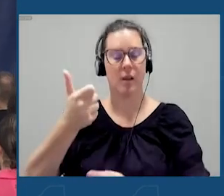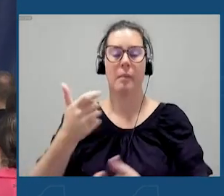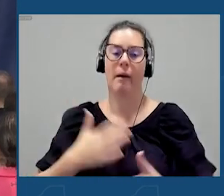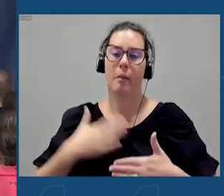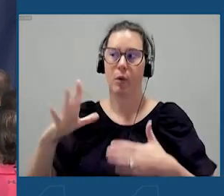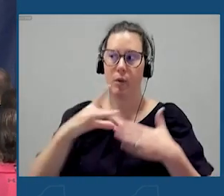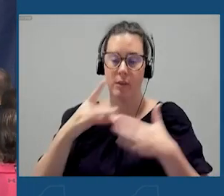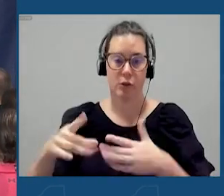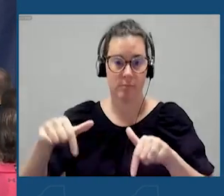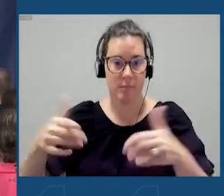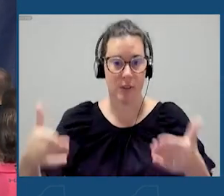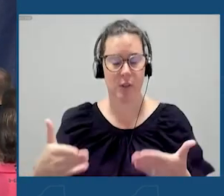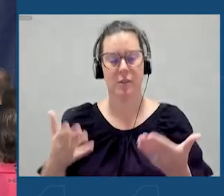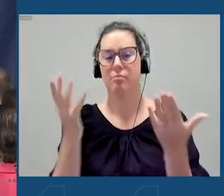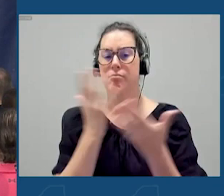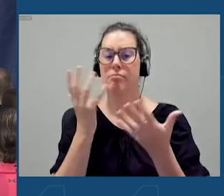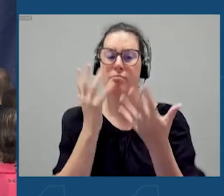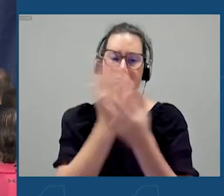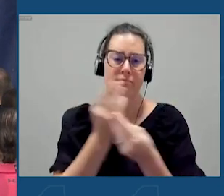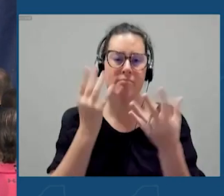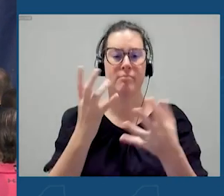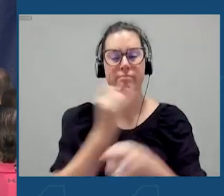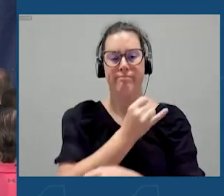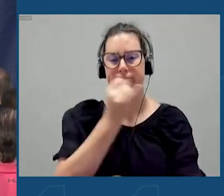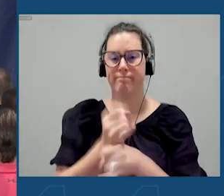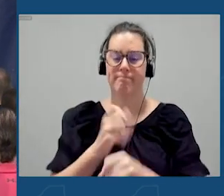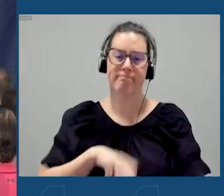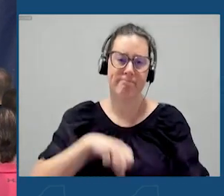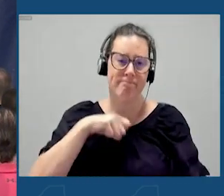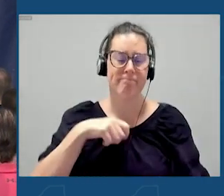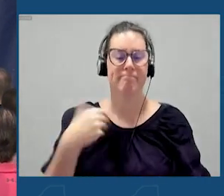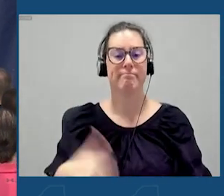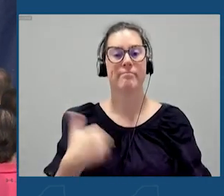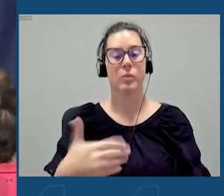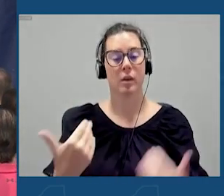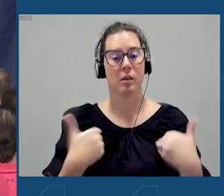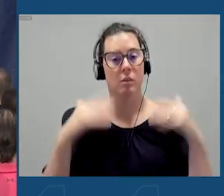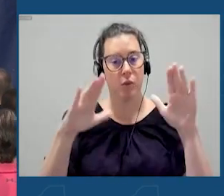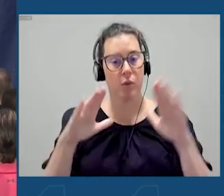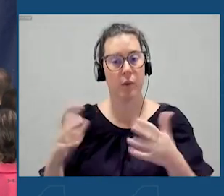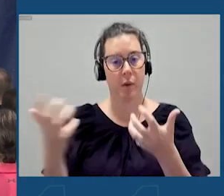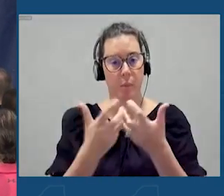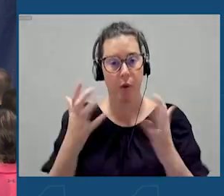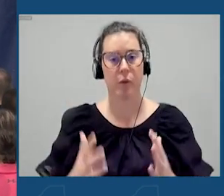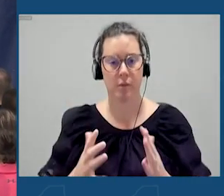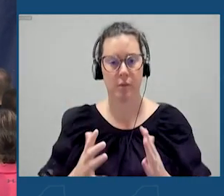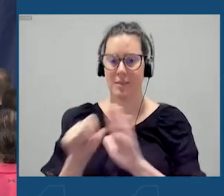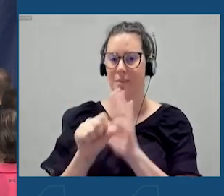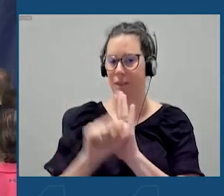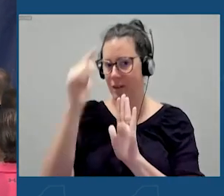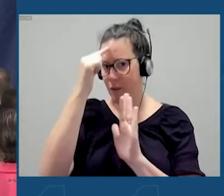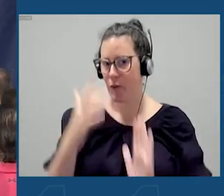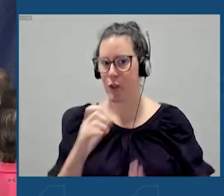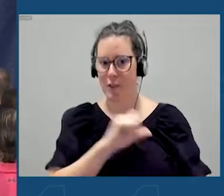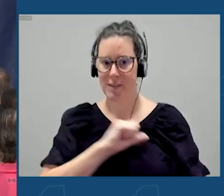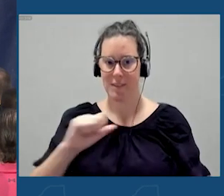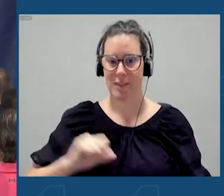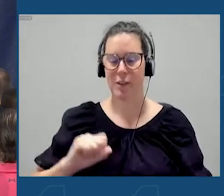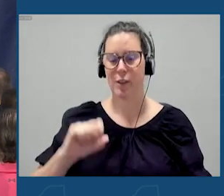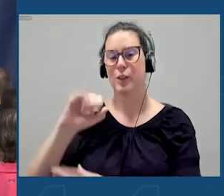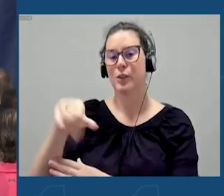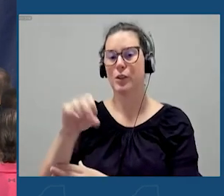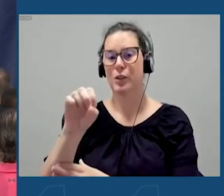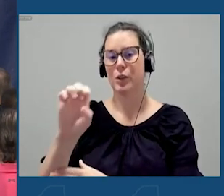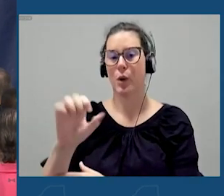this outstanding institution that we're so proud of. We also have our great partners in state government. Senator Joe Griffo, who agrees with